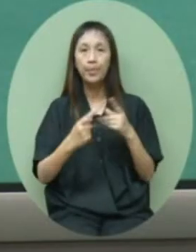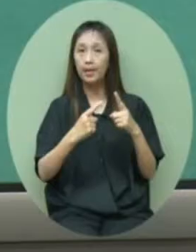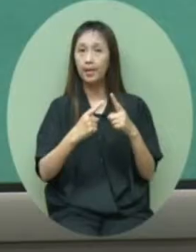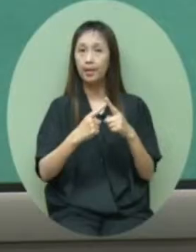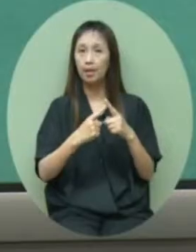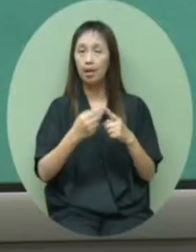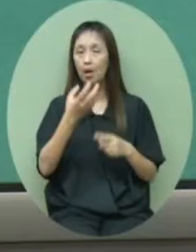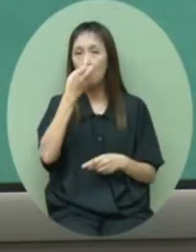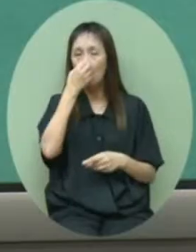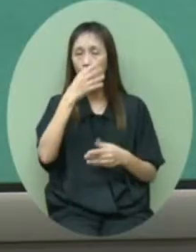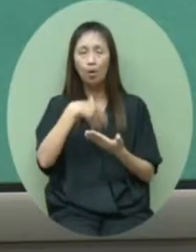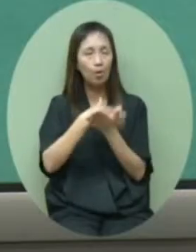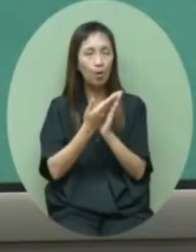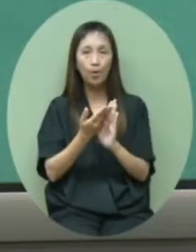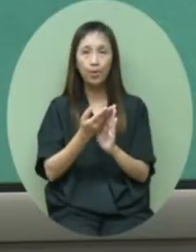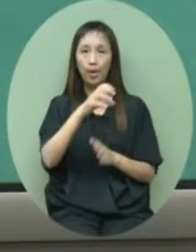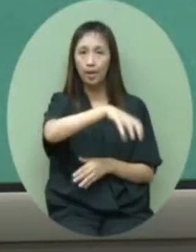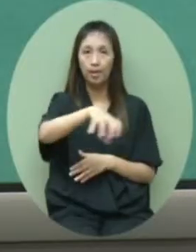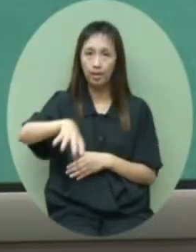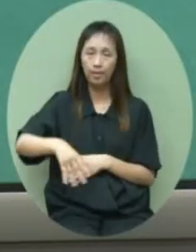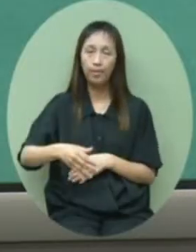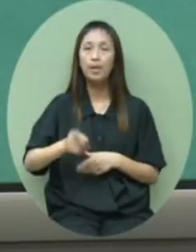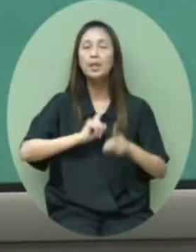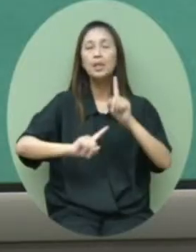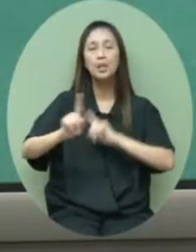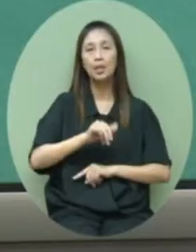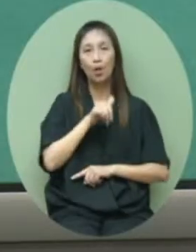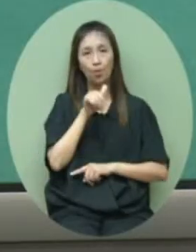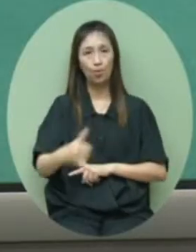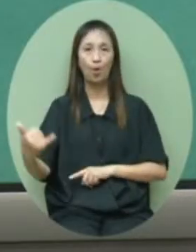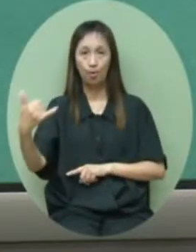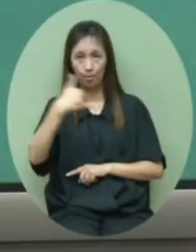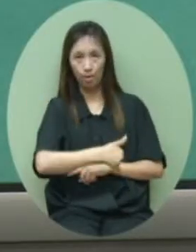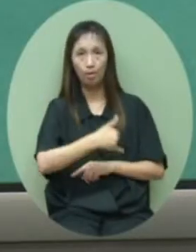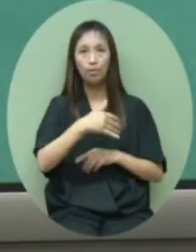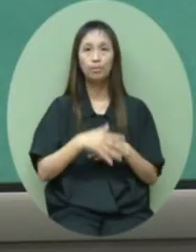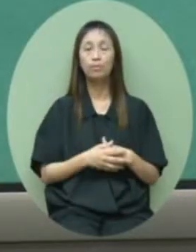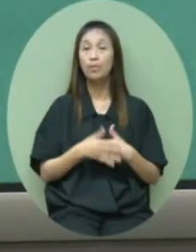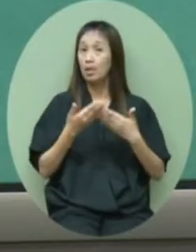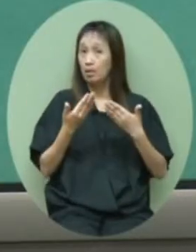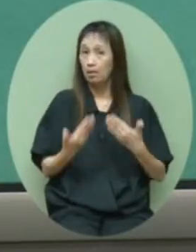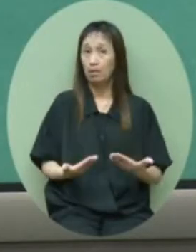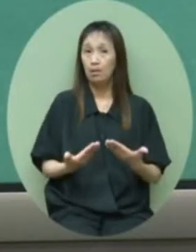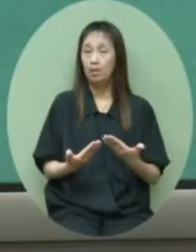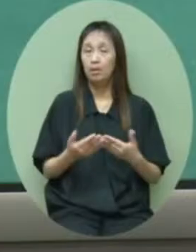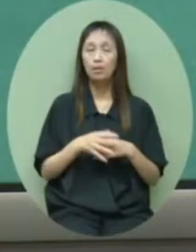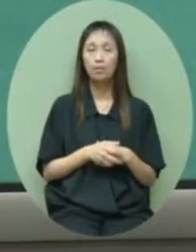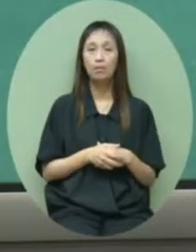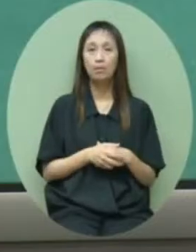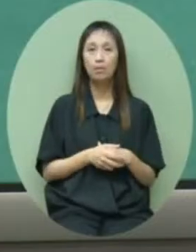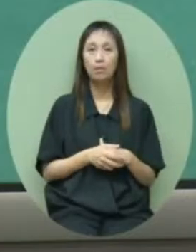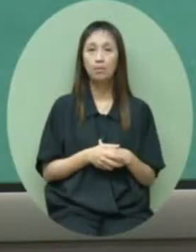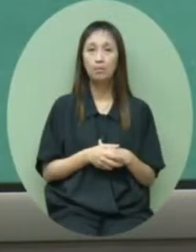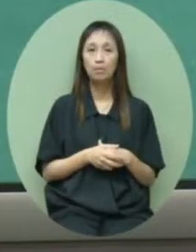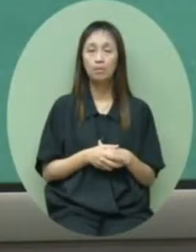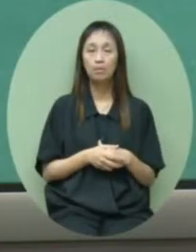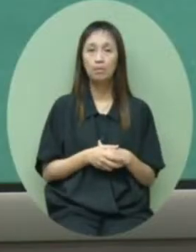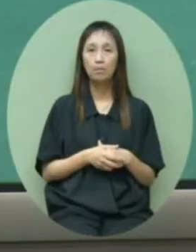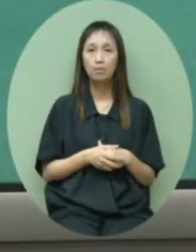And they could also pick up passengers anywhere when the taxis are held.